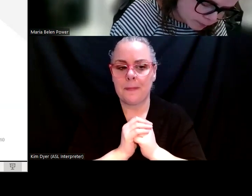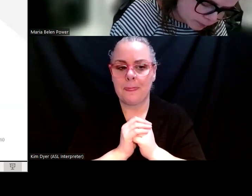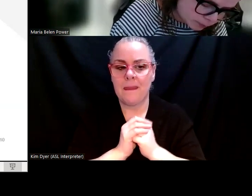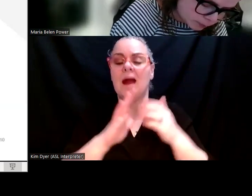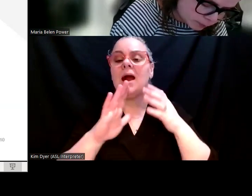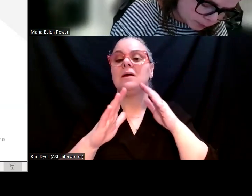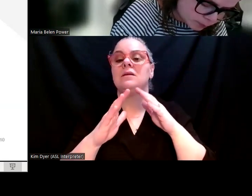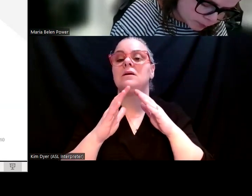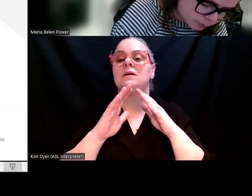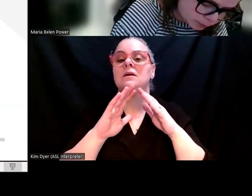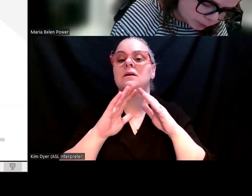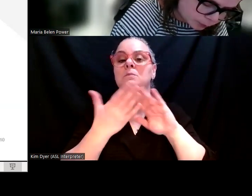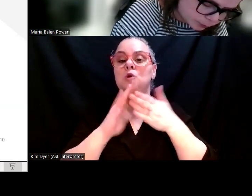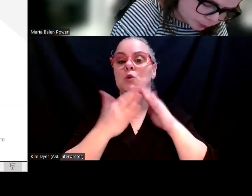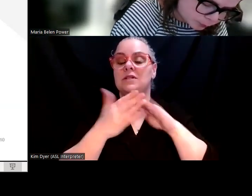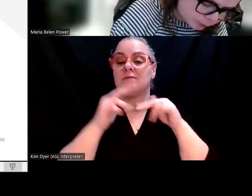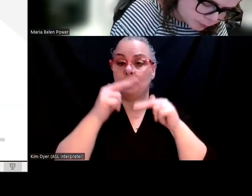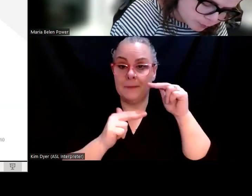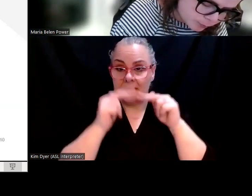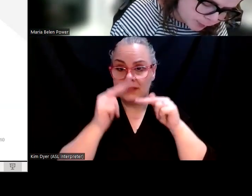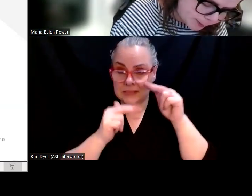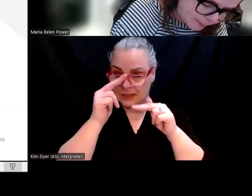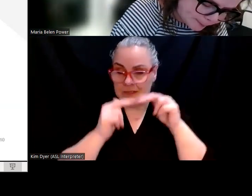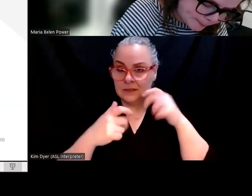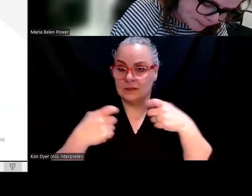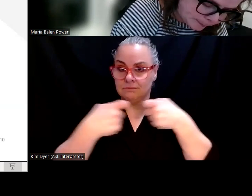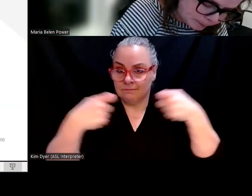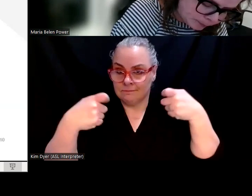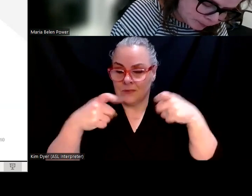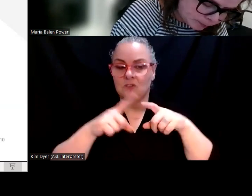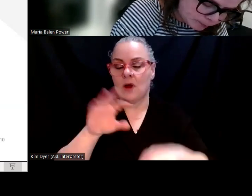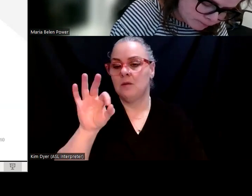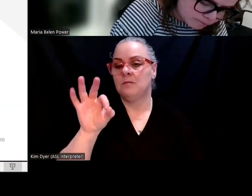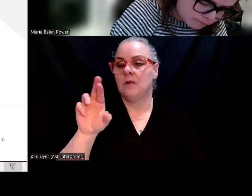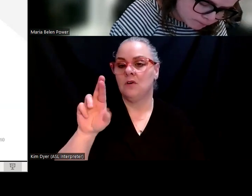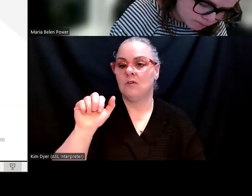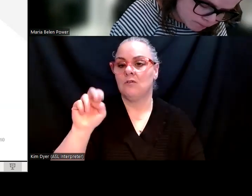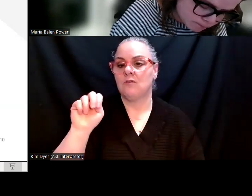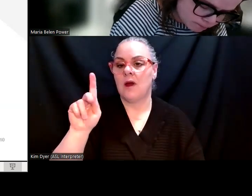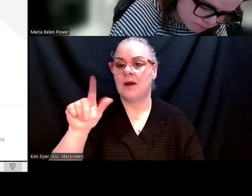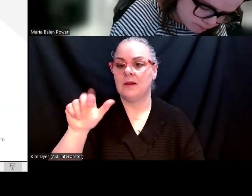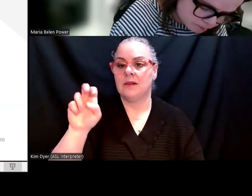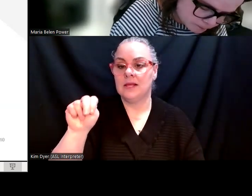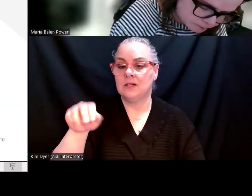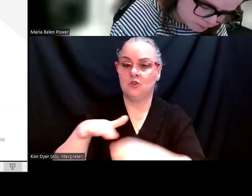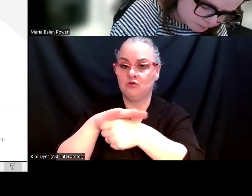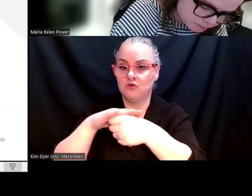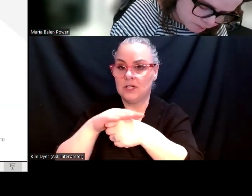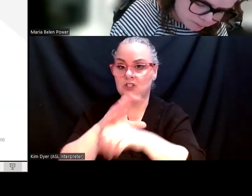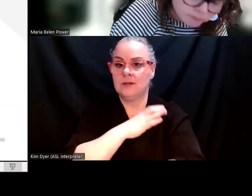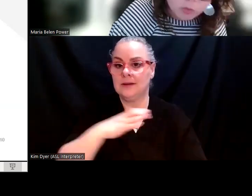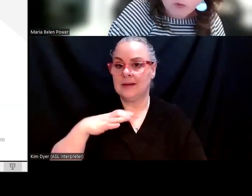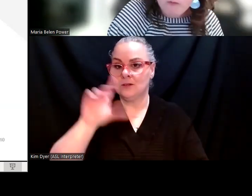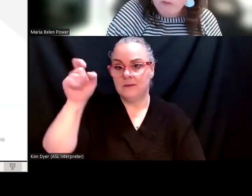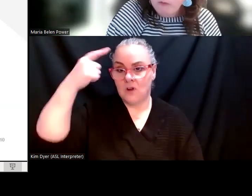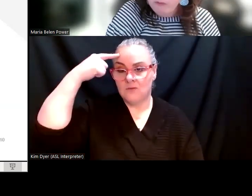municipal building electrification from the Franklin Regional Council of Governments,